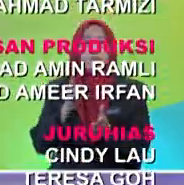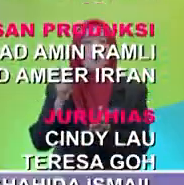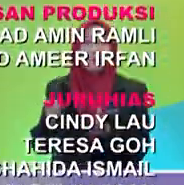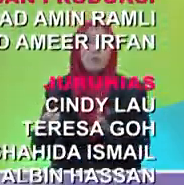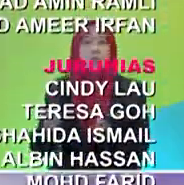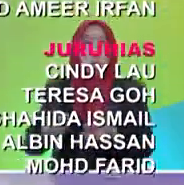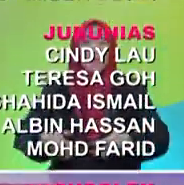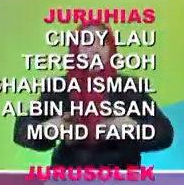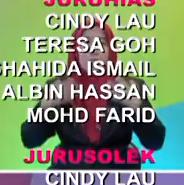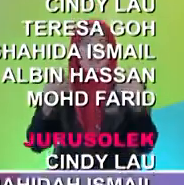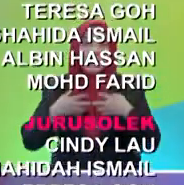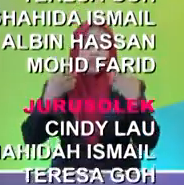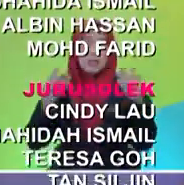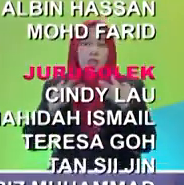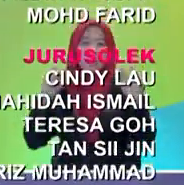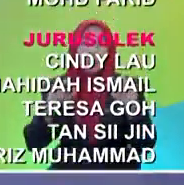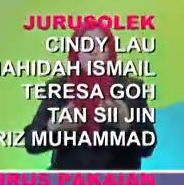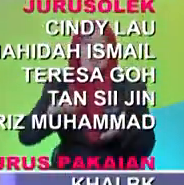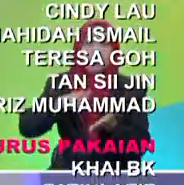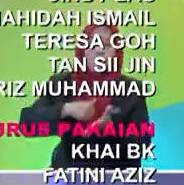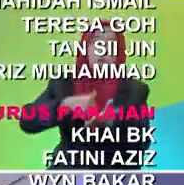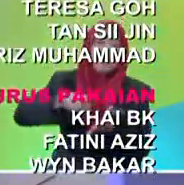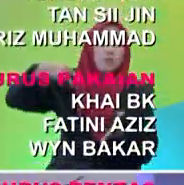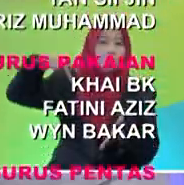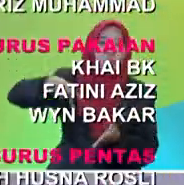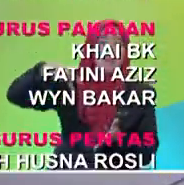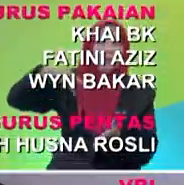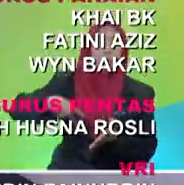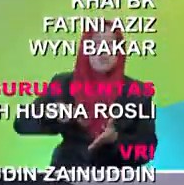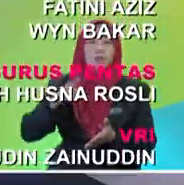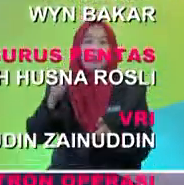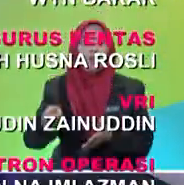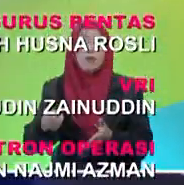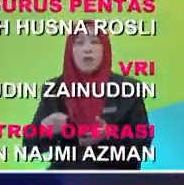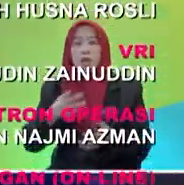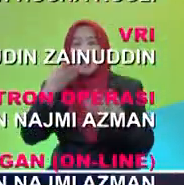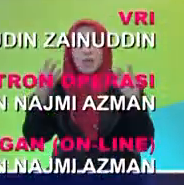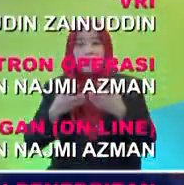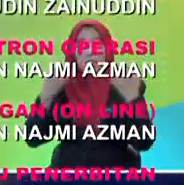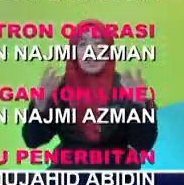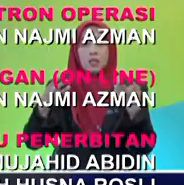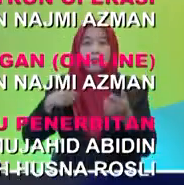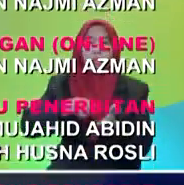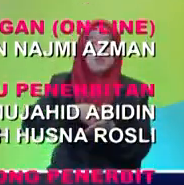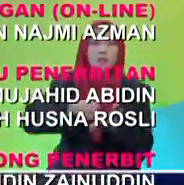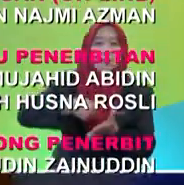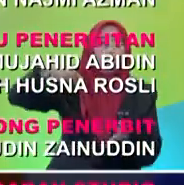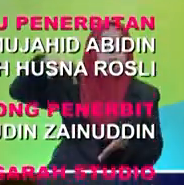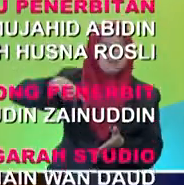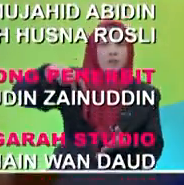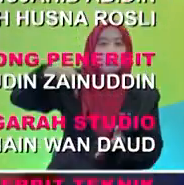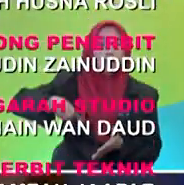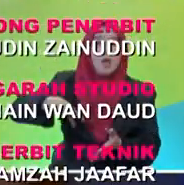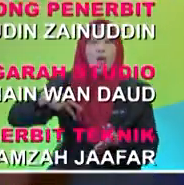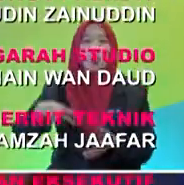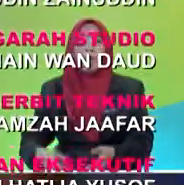If you're angry, angry, angry, stamp your feet. If you're angry, angry, angry, stamp your feet.